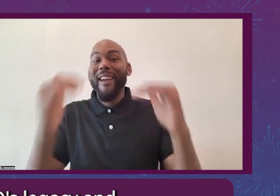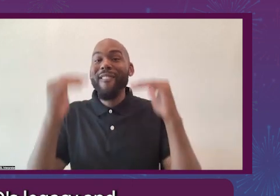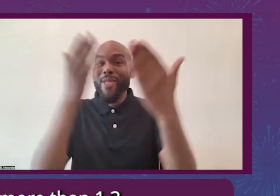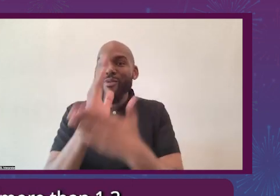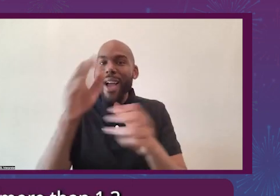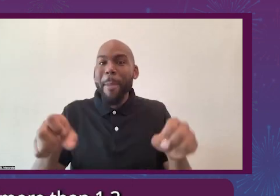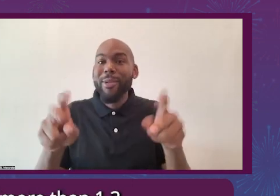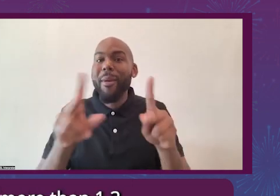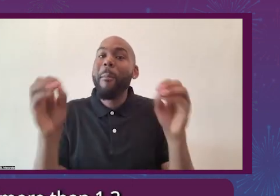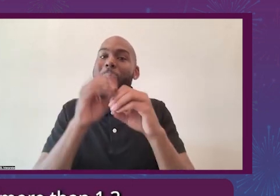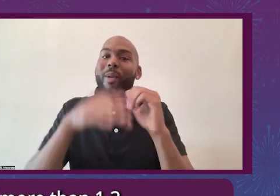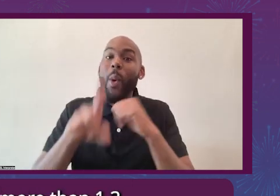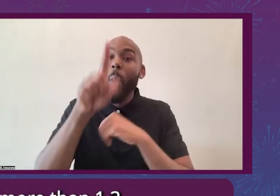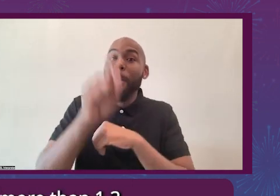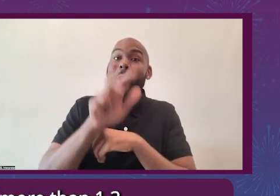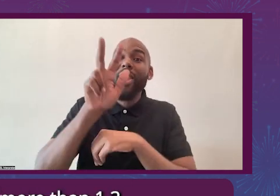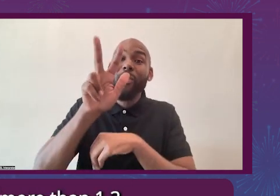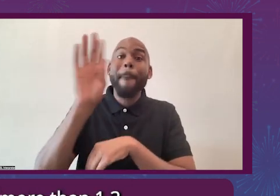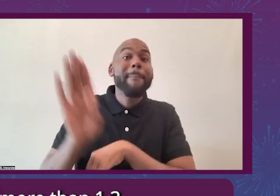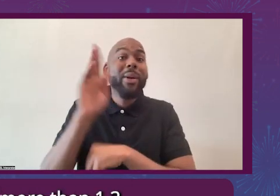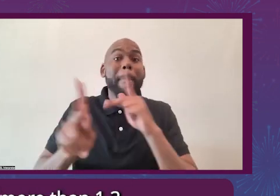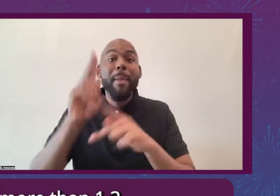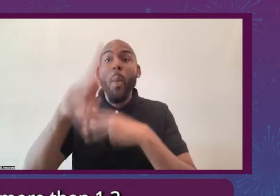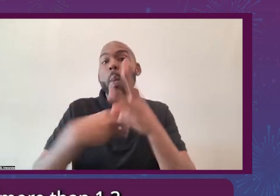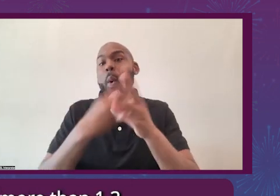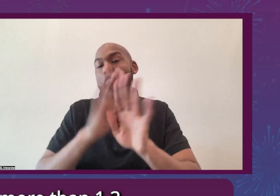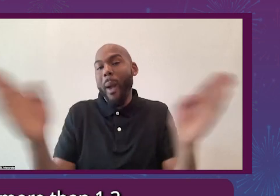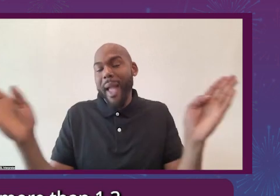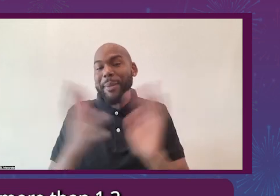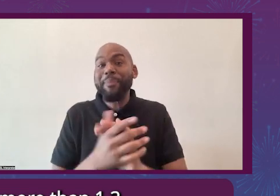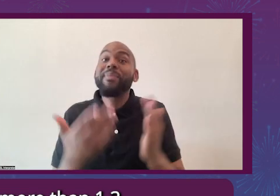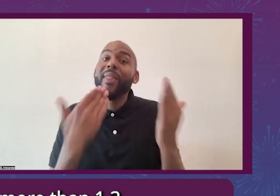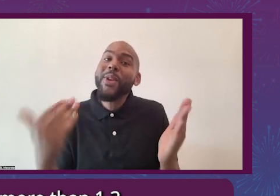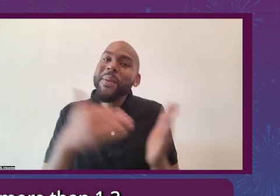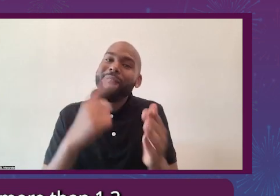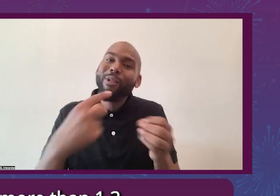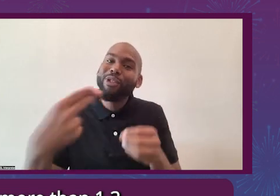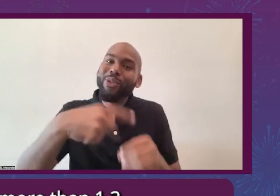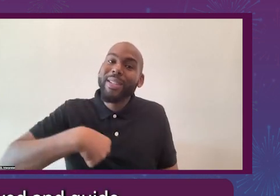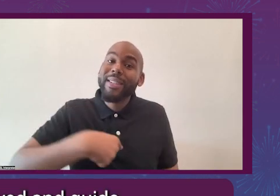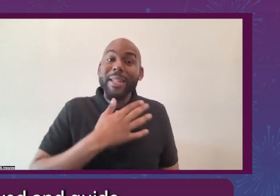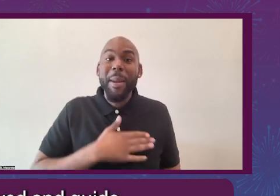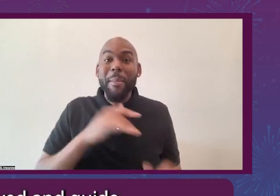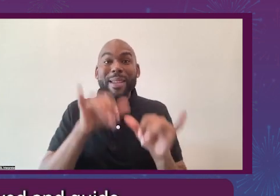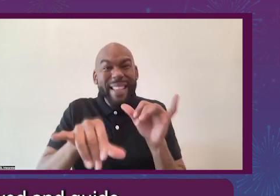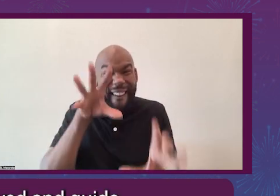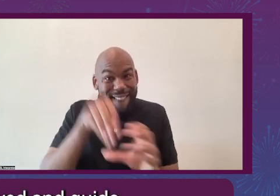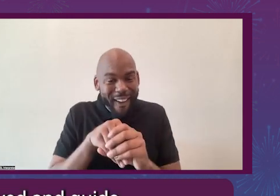years of advancing the rights and opportunities of more than 1.3 billion people worldwide. Thank you once again